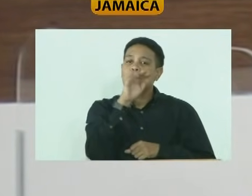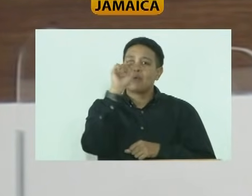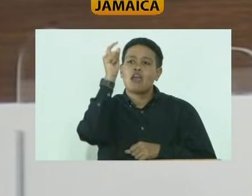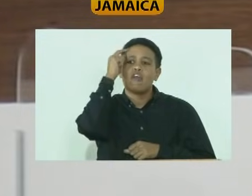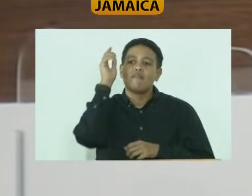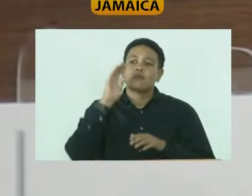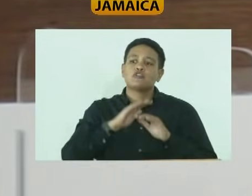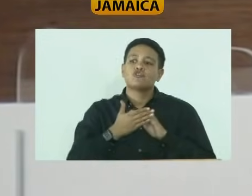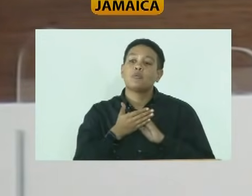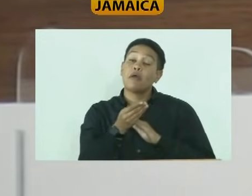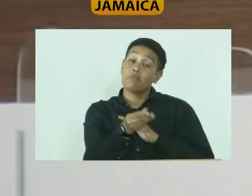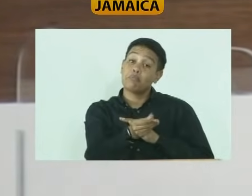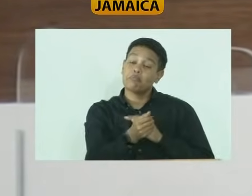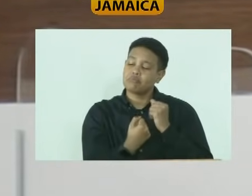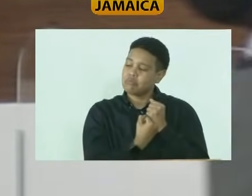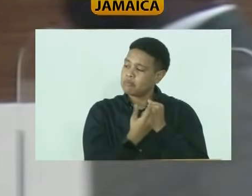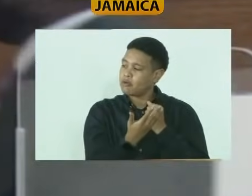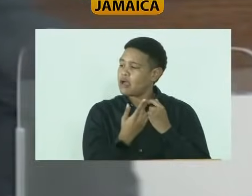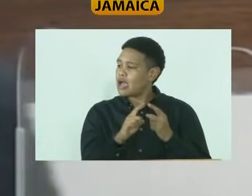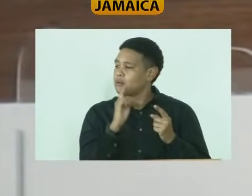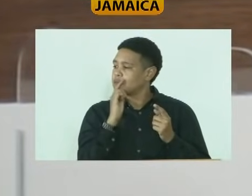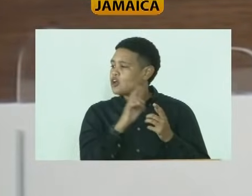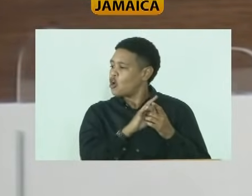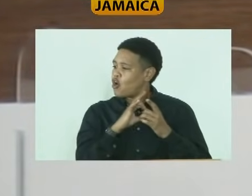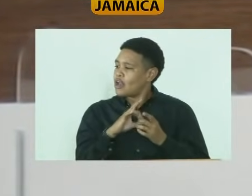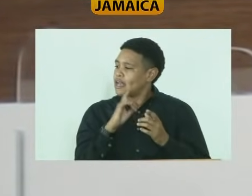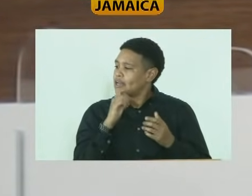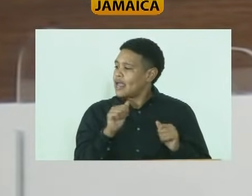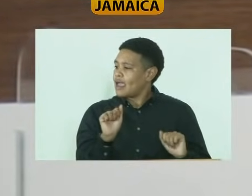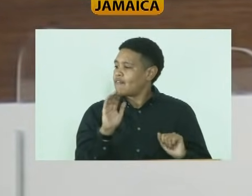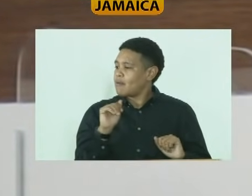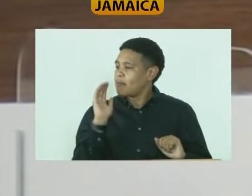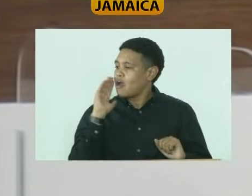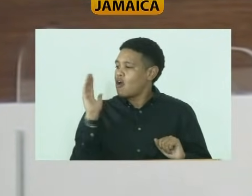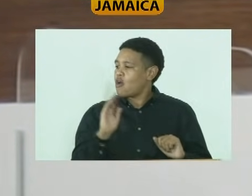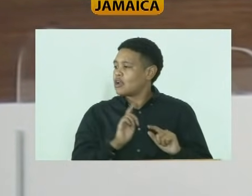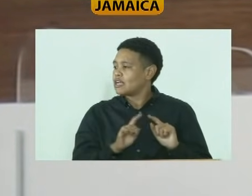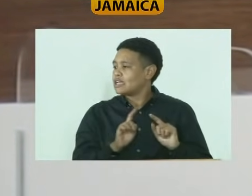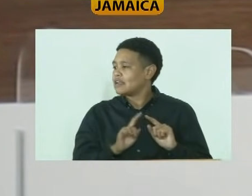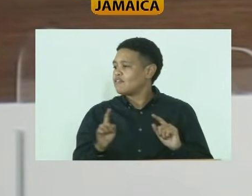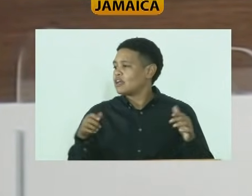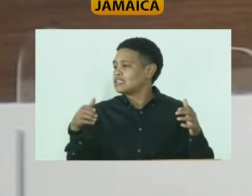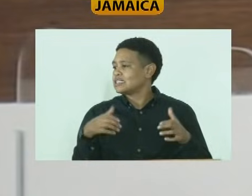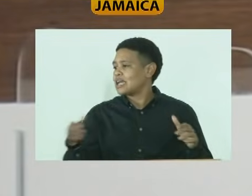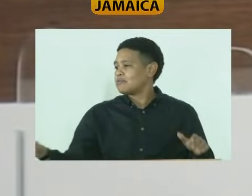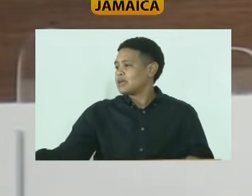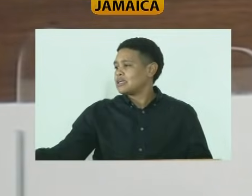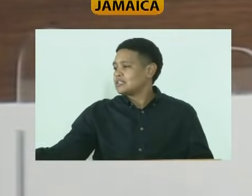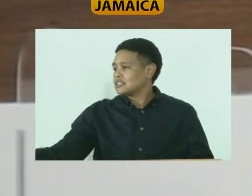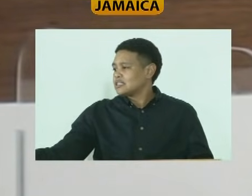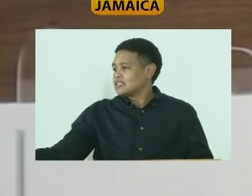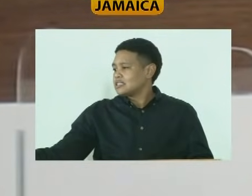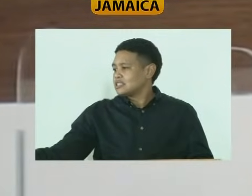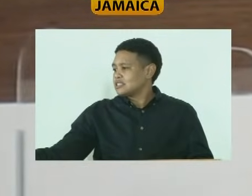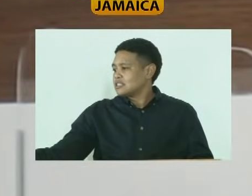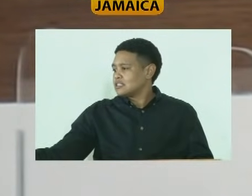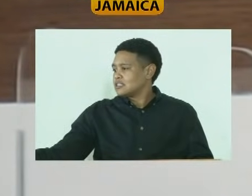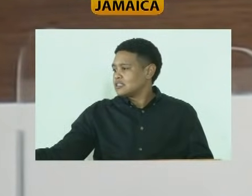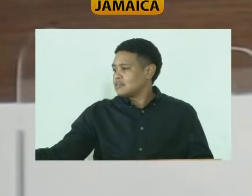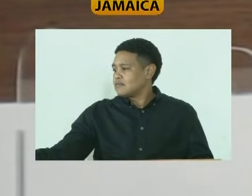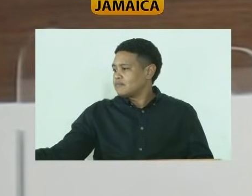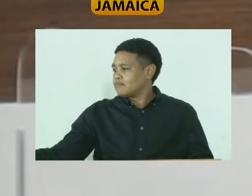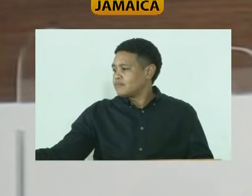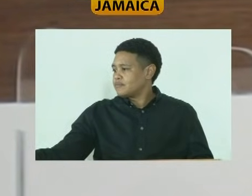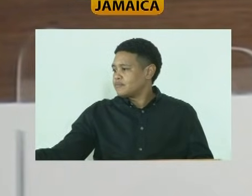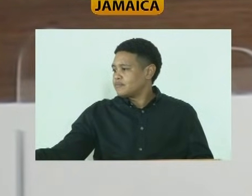Jamaica. It is a coordinated effort by all segments of the government. So far, the Ministry of Finance has